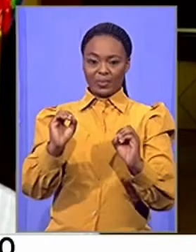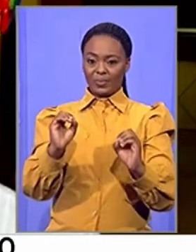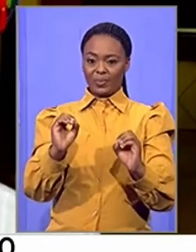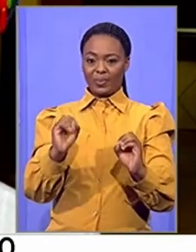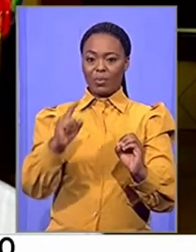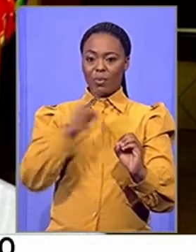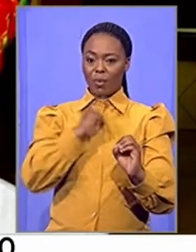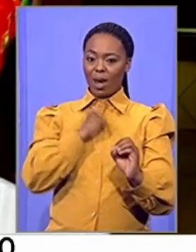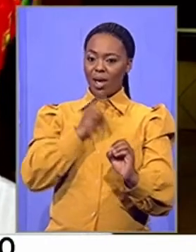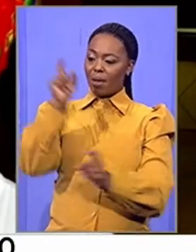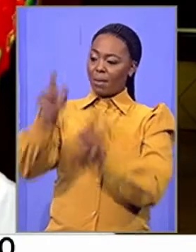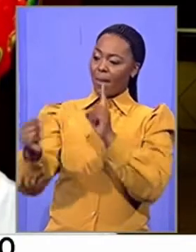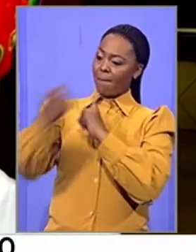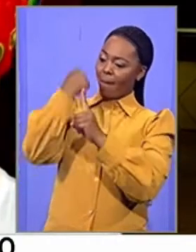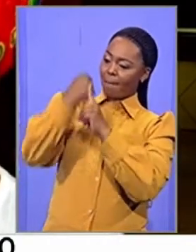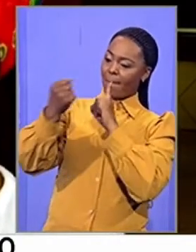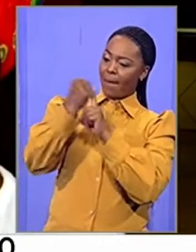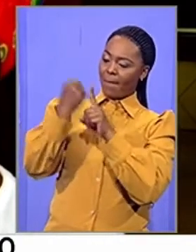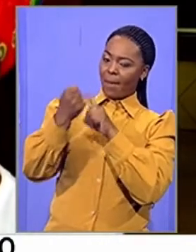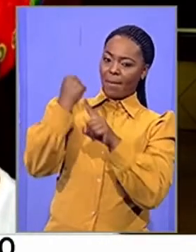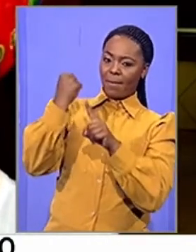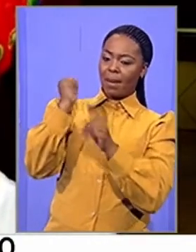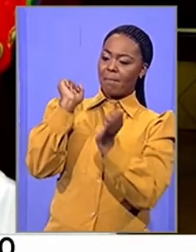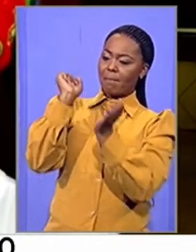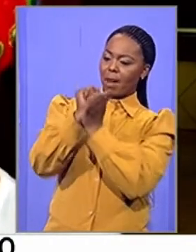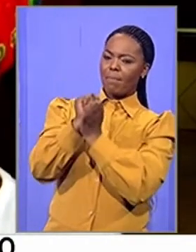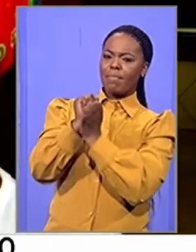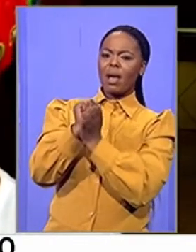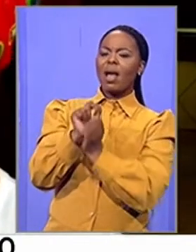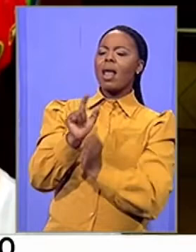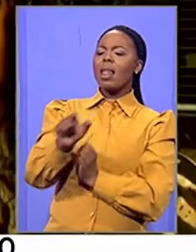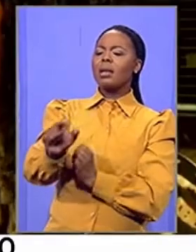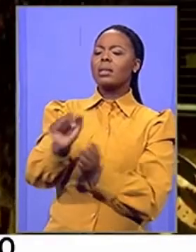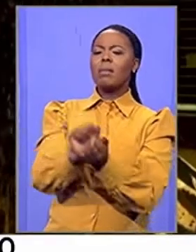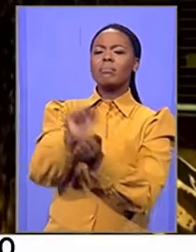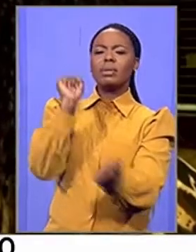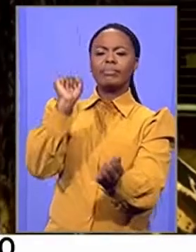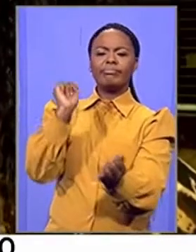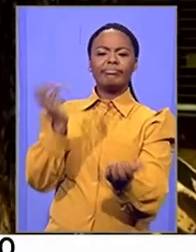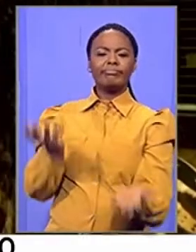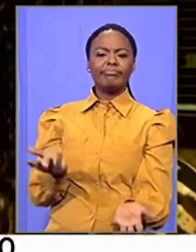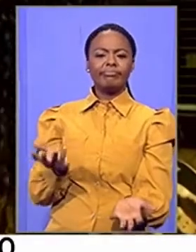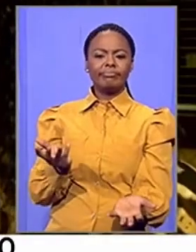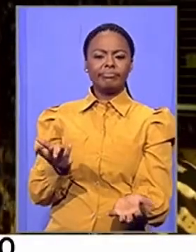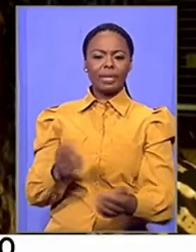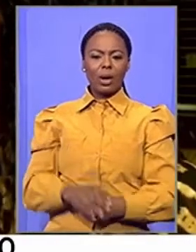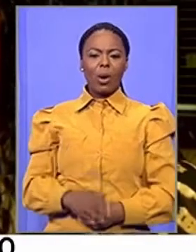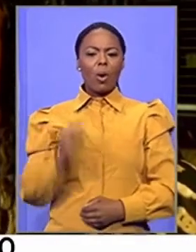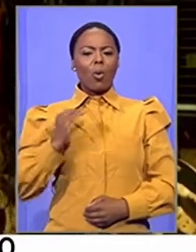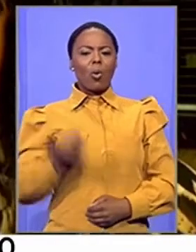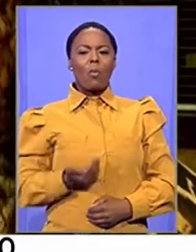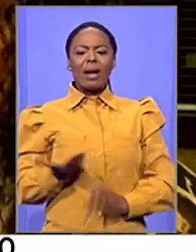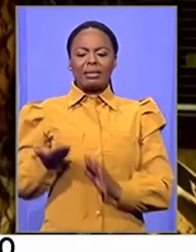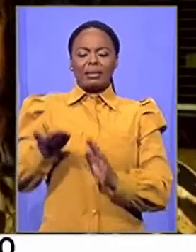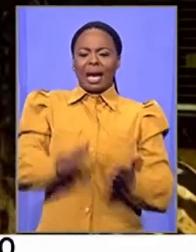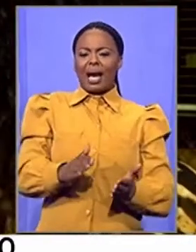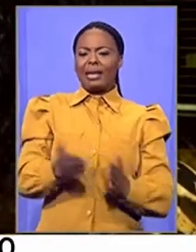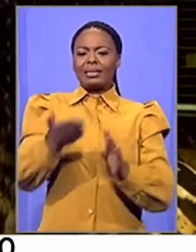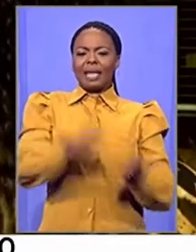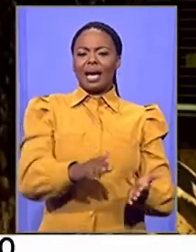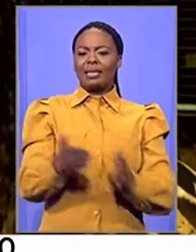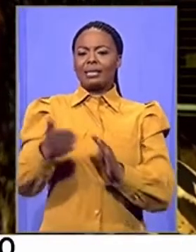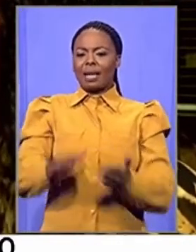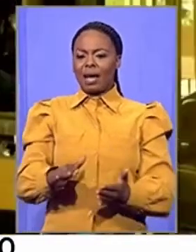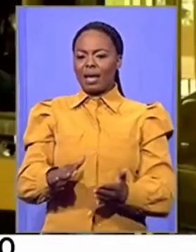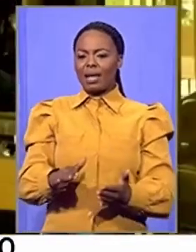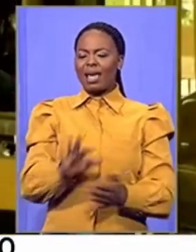re tlhokofatsang ba tswallwa morago ga nako ba boa gape ba tswela ko ntle gape. Women ba swa tsatsi le letsatsi ene ba tlogela bana ba bone